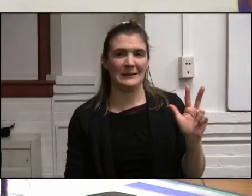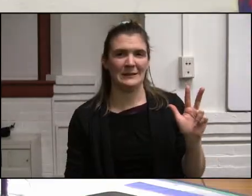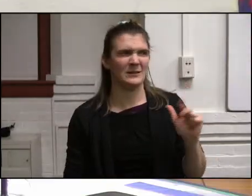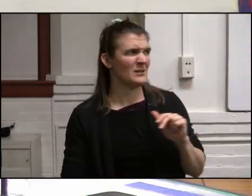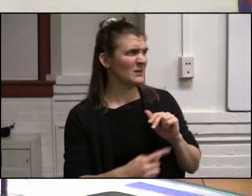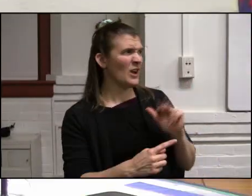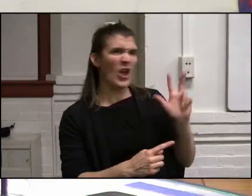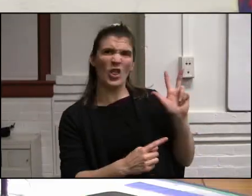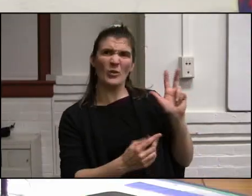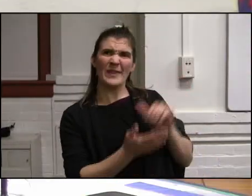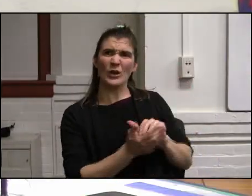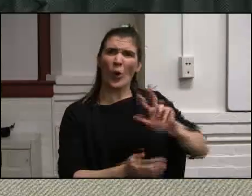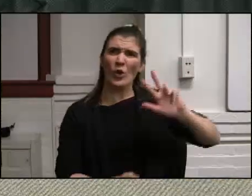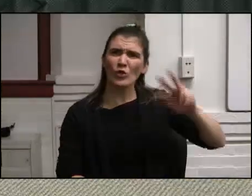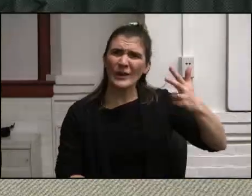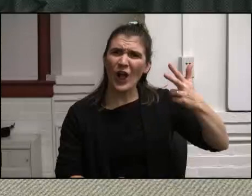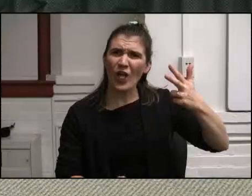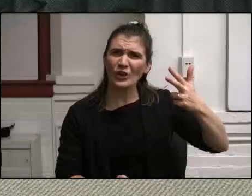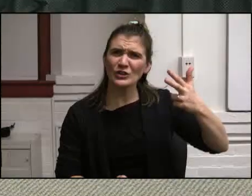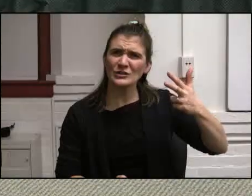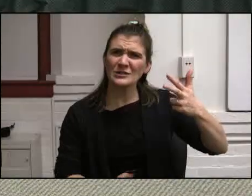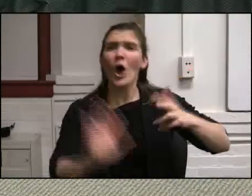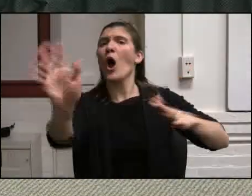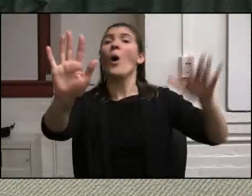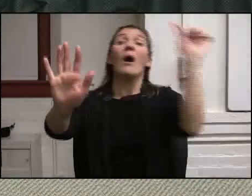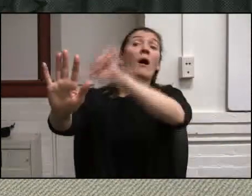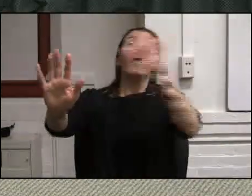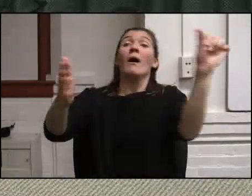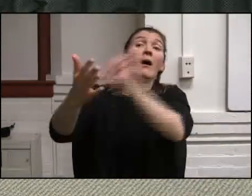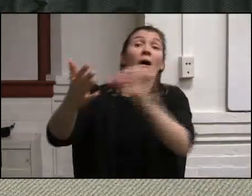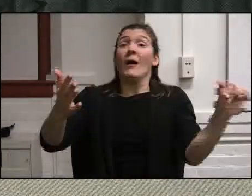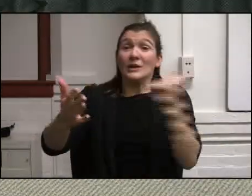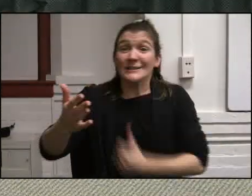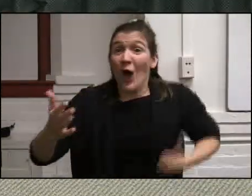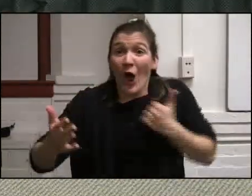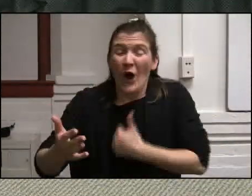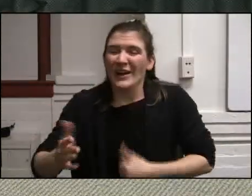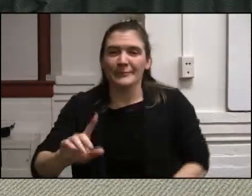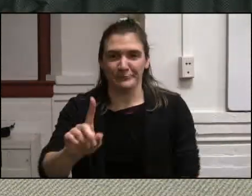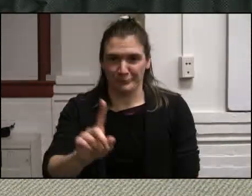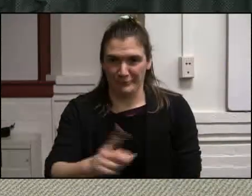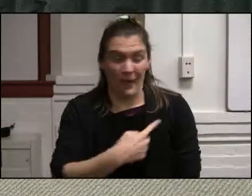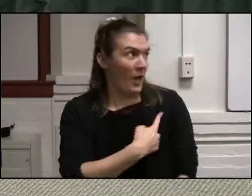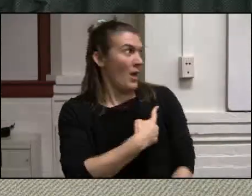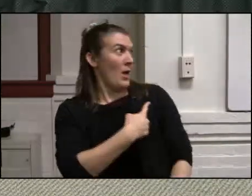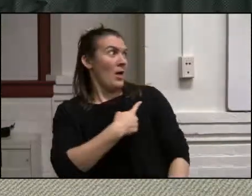it 3,000 or 3? Oh my, sorry. yeah. Yeah. I mean,